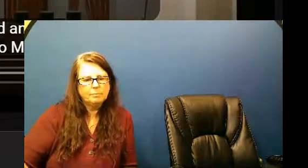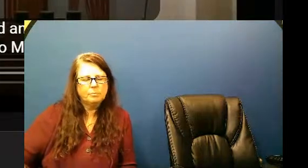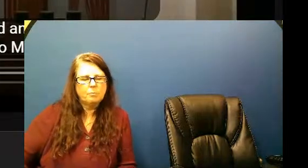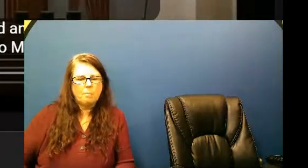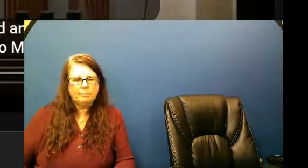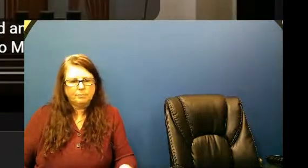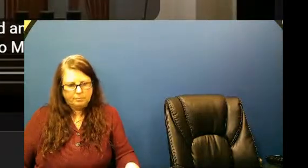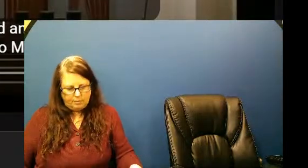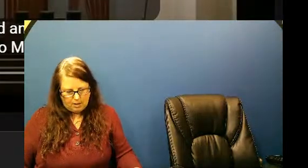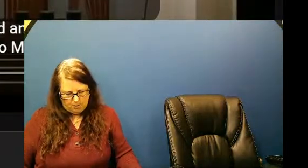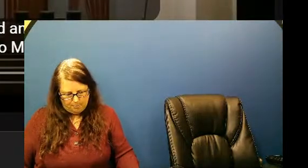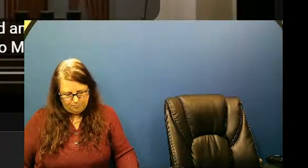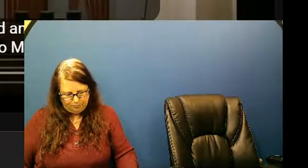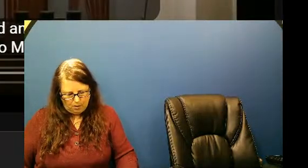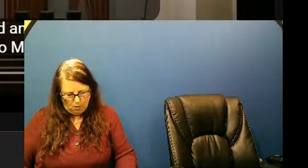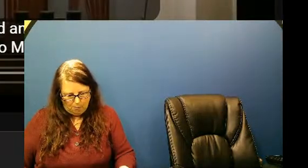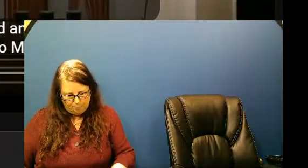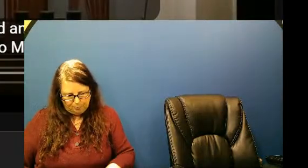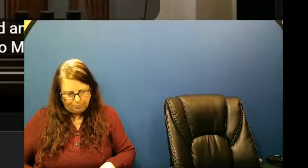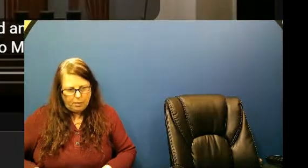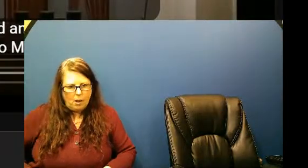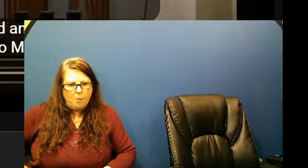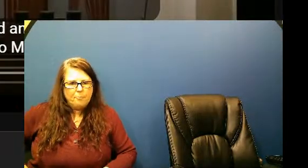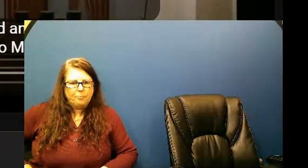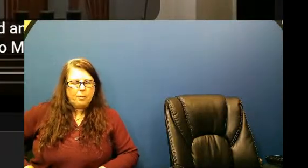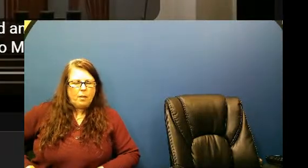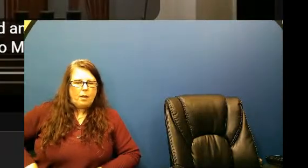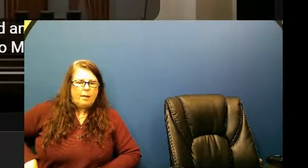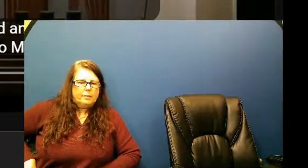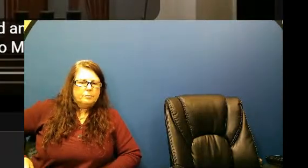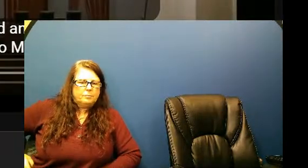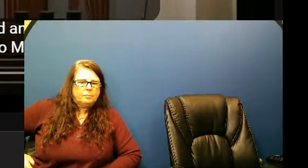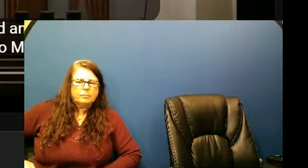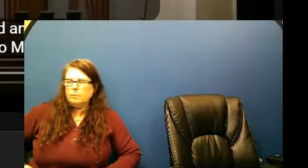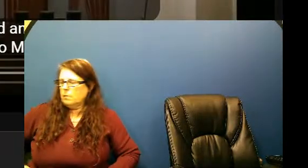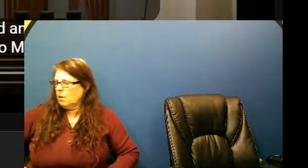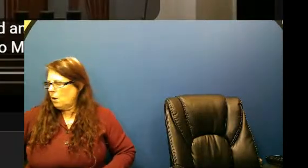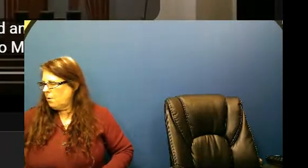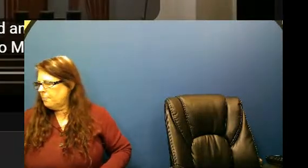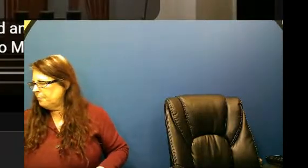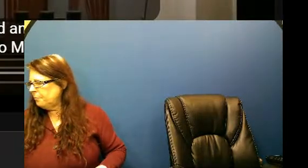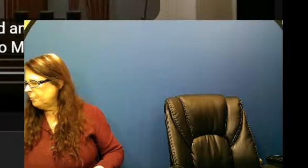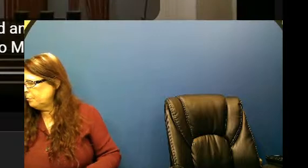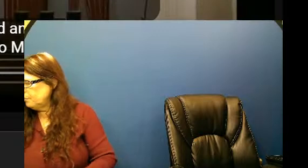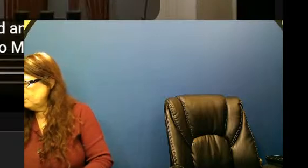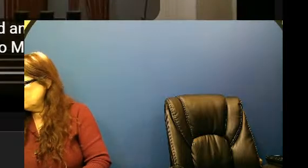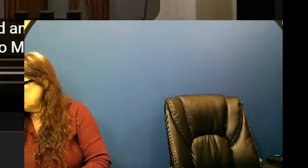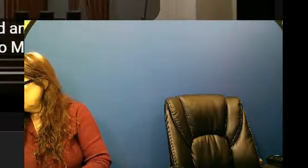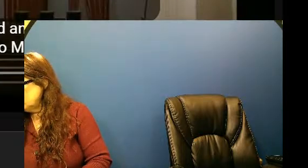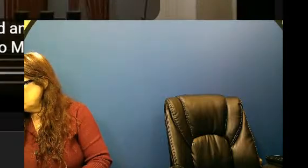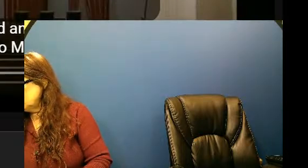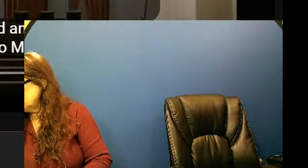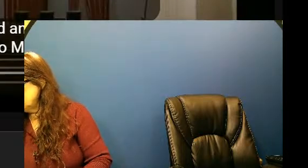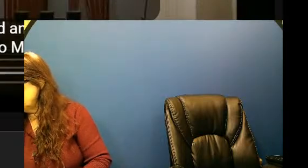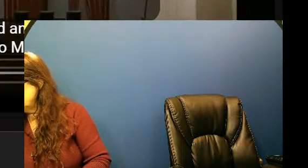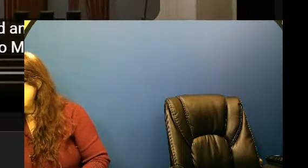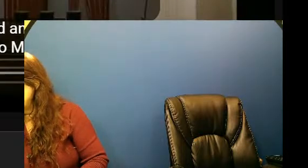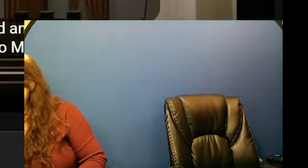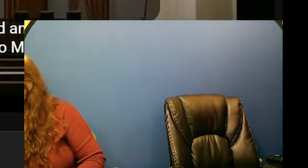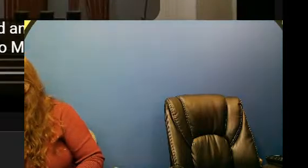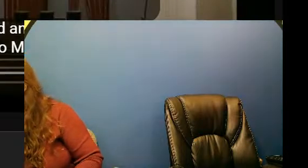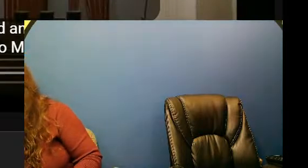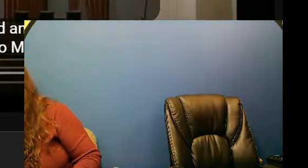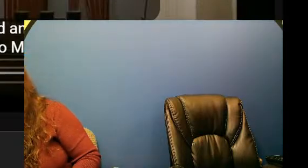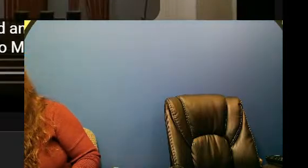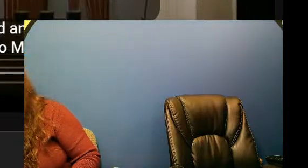you look at not just precedent, but laws and our traditions of our country. Look at the Foreign Agent Registration Act, passed in the run-up to World